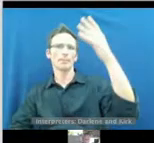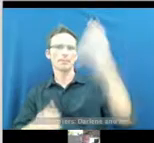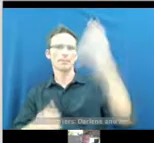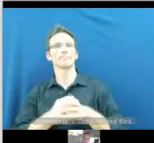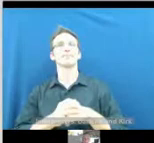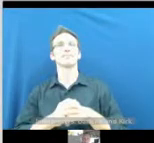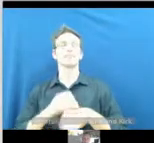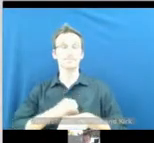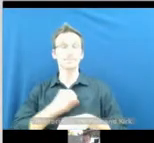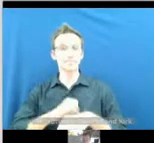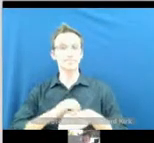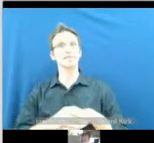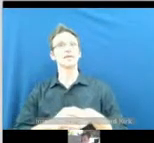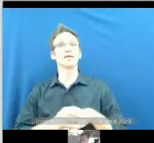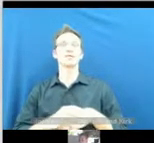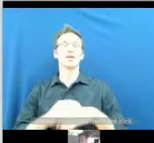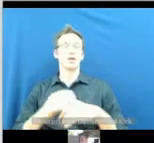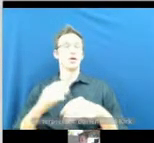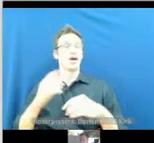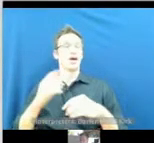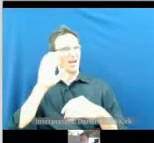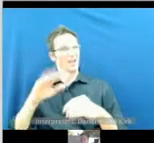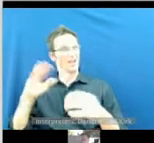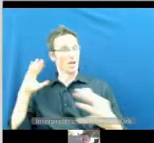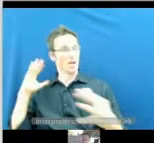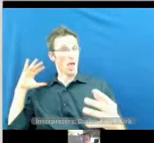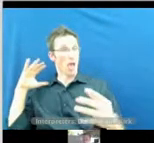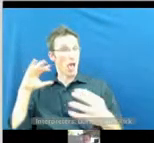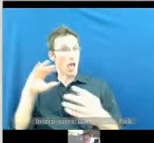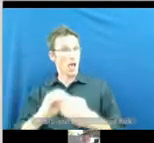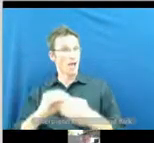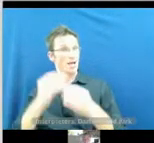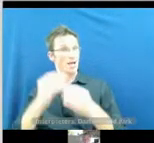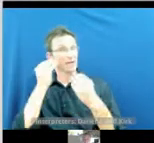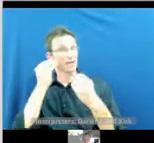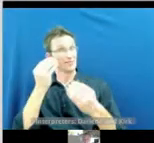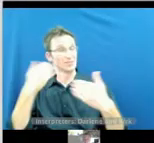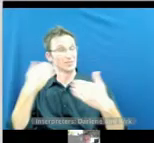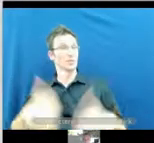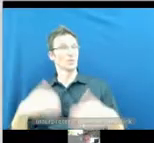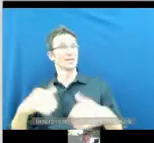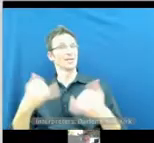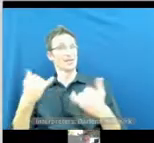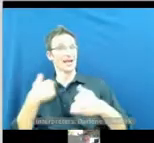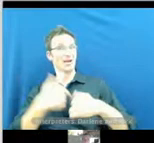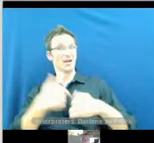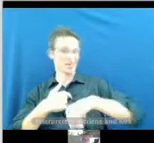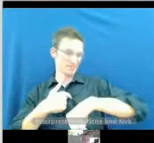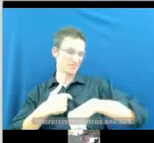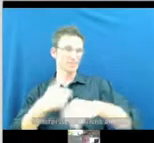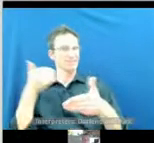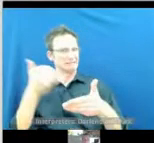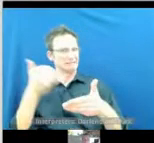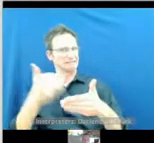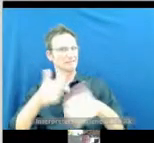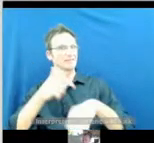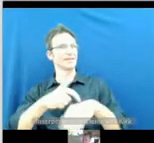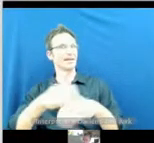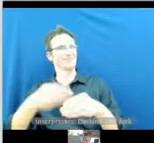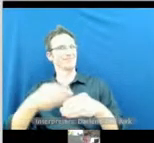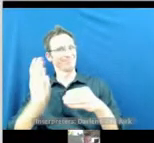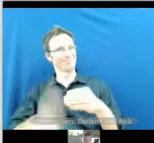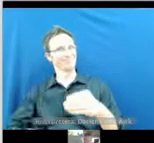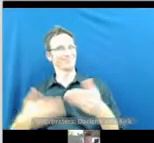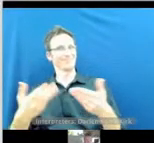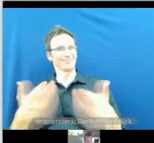So that's a lot of information, and I see that we are right down to the tail end here of our time together. I want to